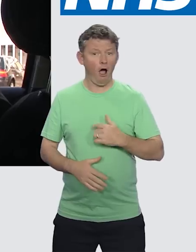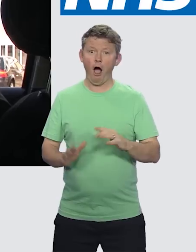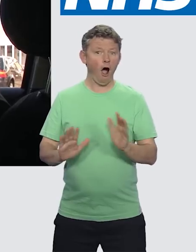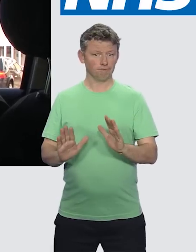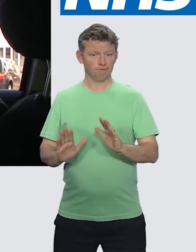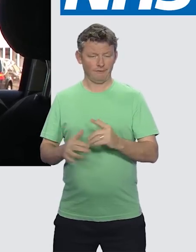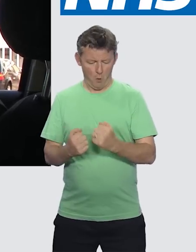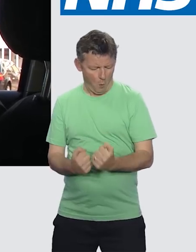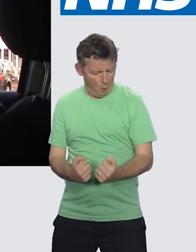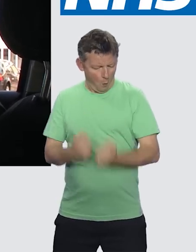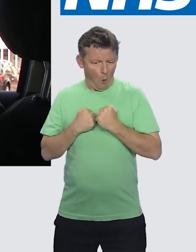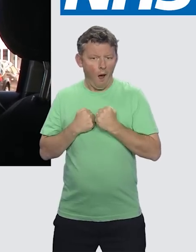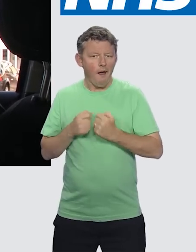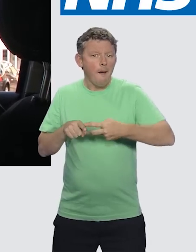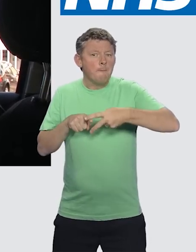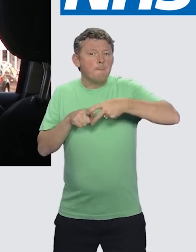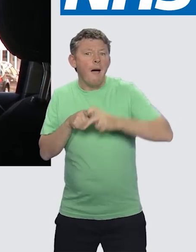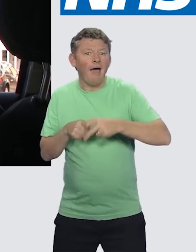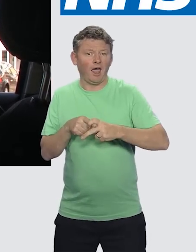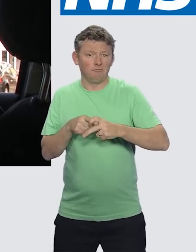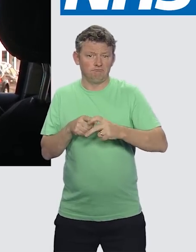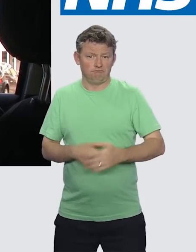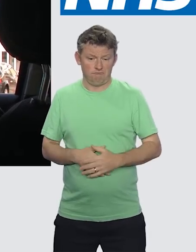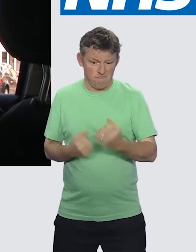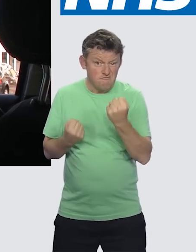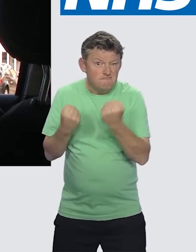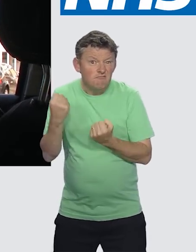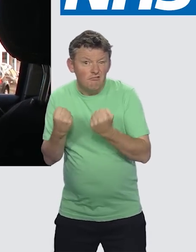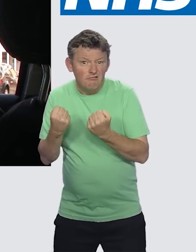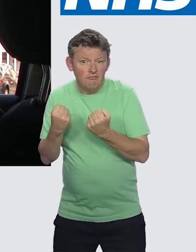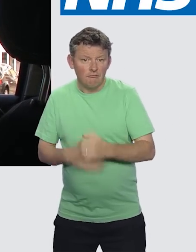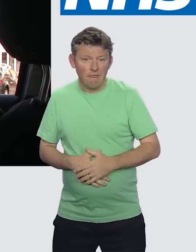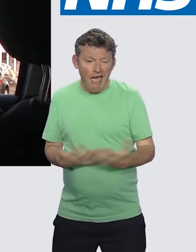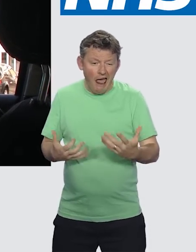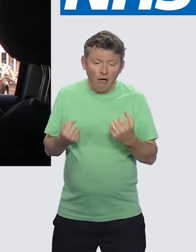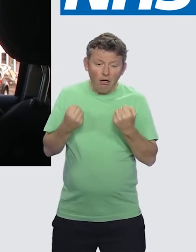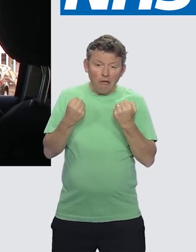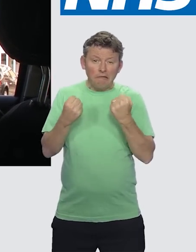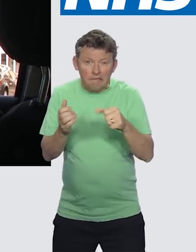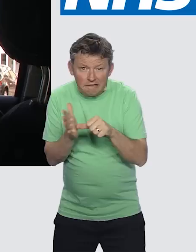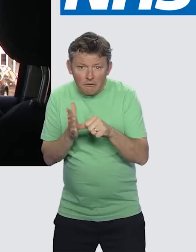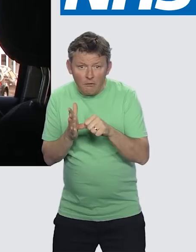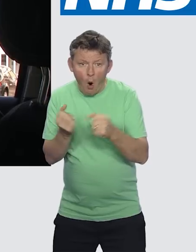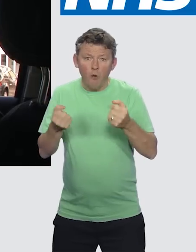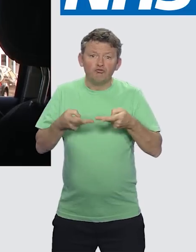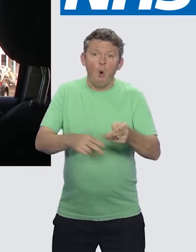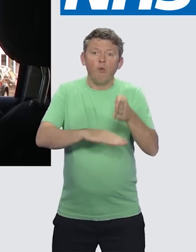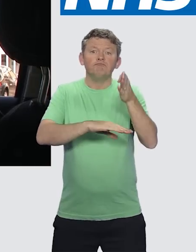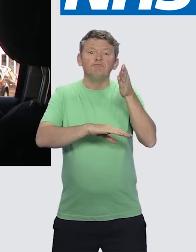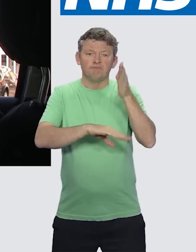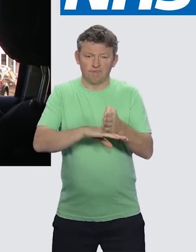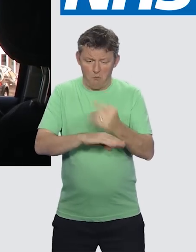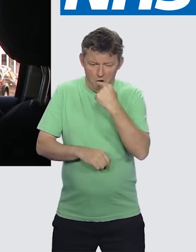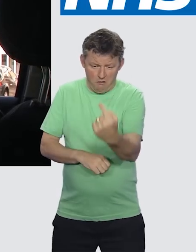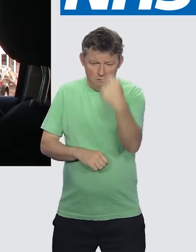We don't know. What we do is we have our own mechanics that look after the ambulances and the cars for us. And if we break down or anything at the side of the